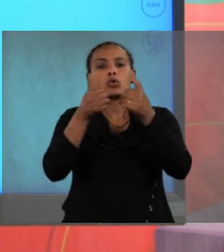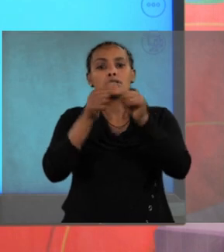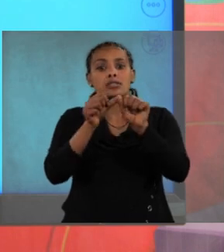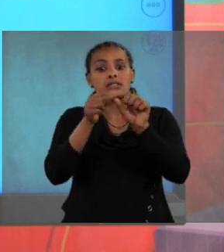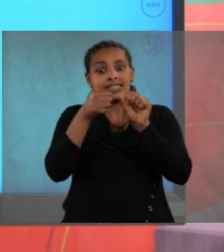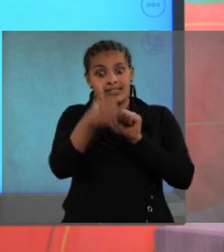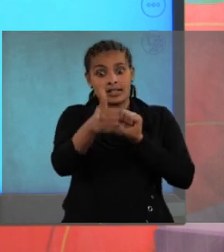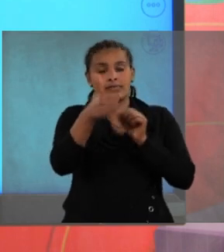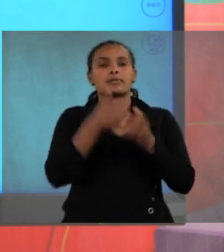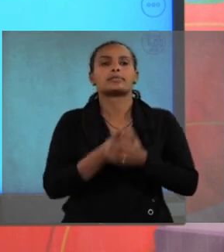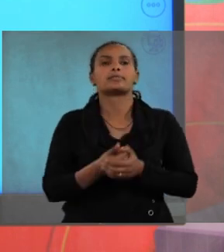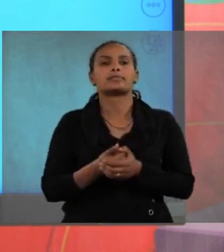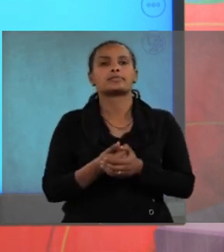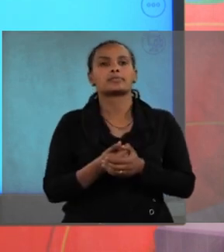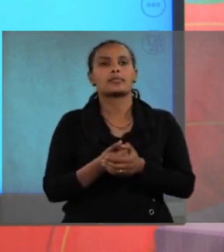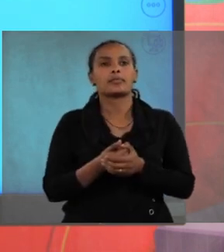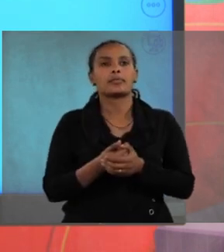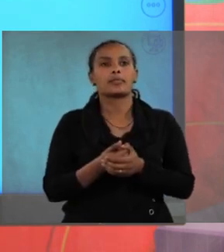by itself.